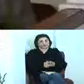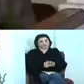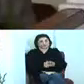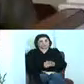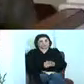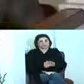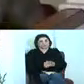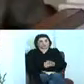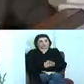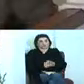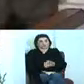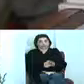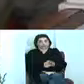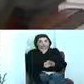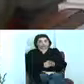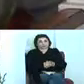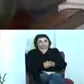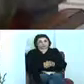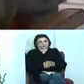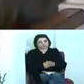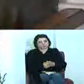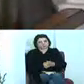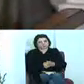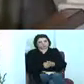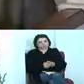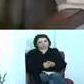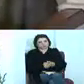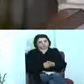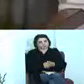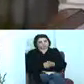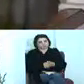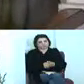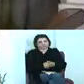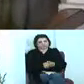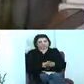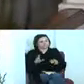Surrendering your life to Christian service.